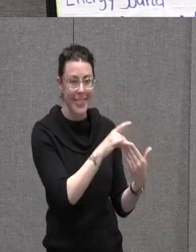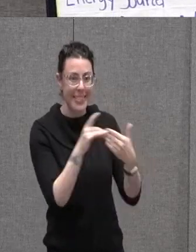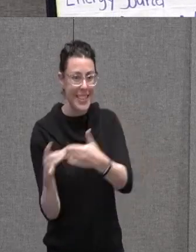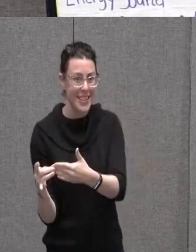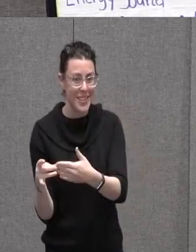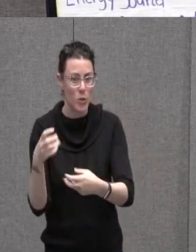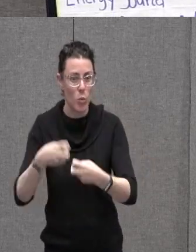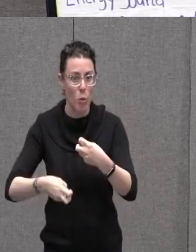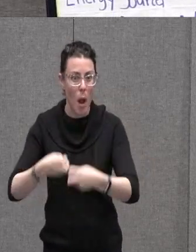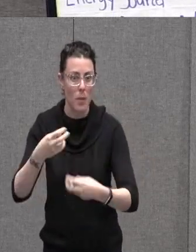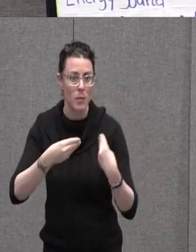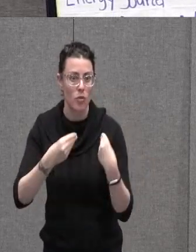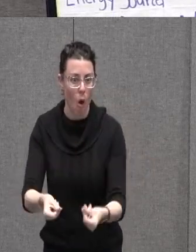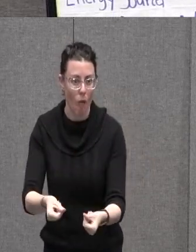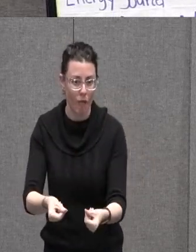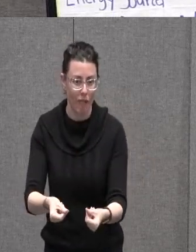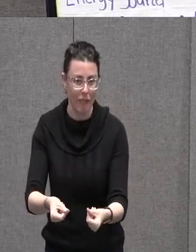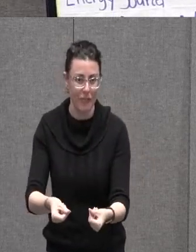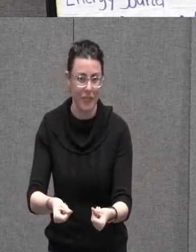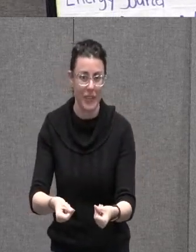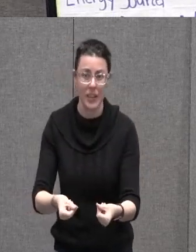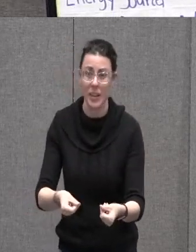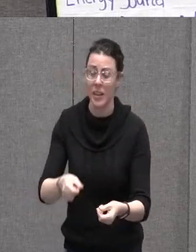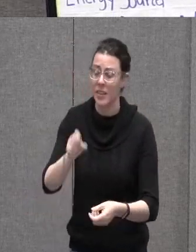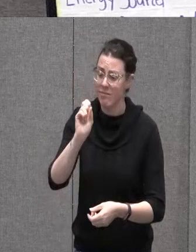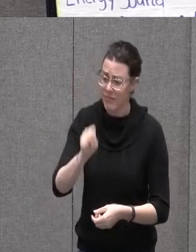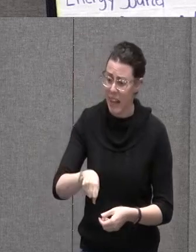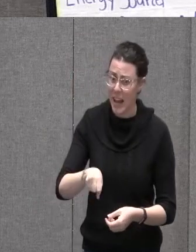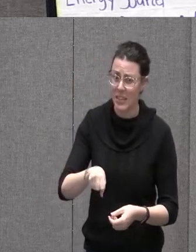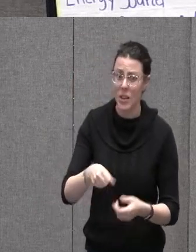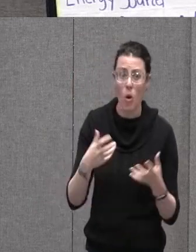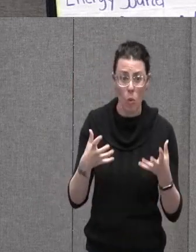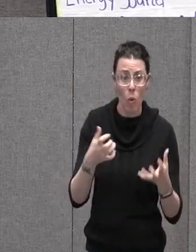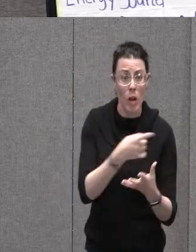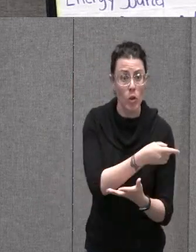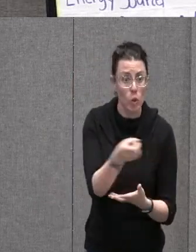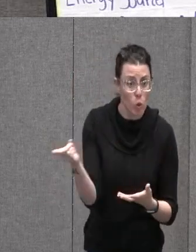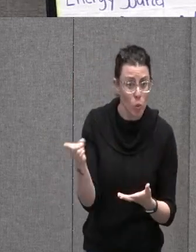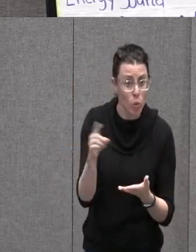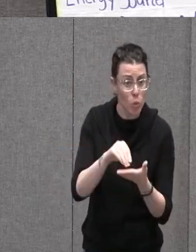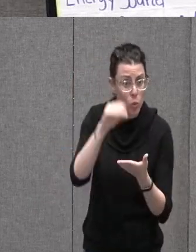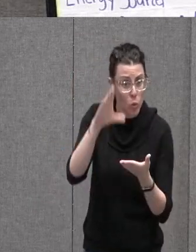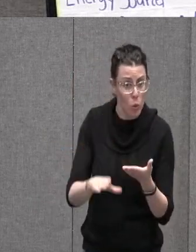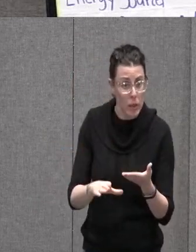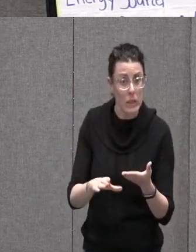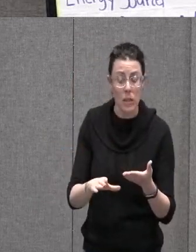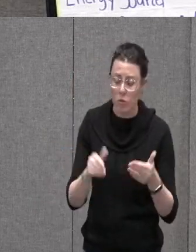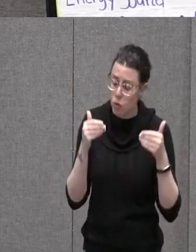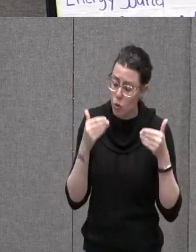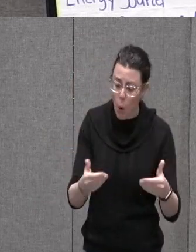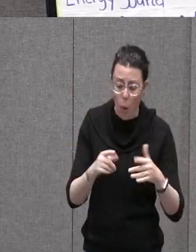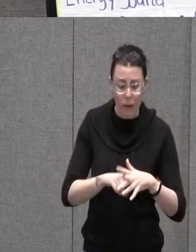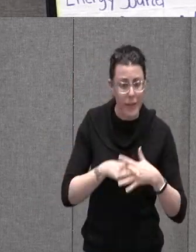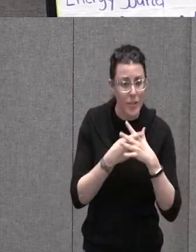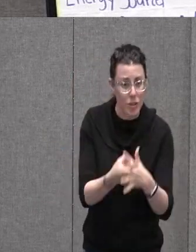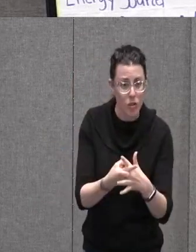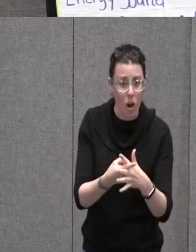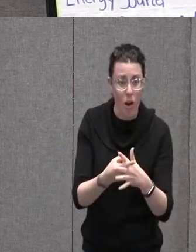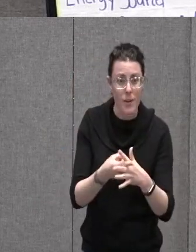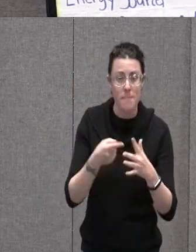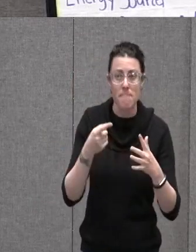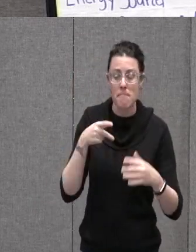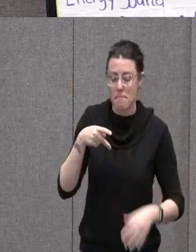problems. Yes. Yeah. I would like the students to get started on their first prototype of a robot.